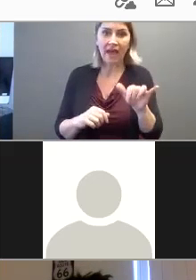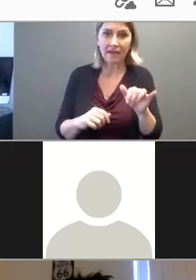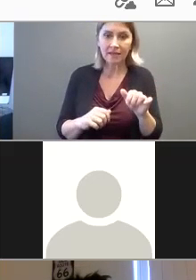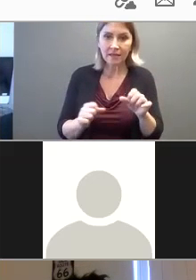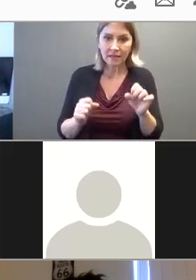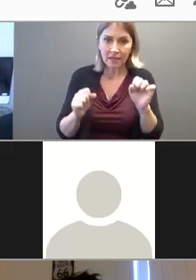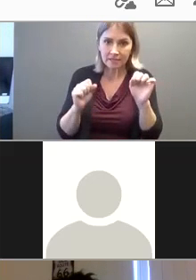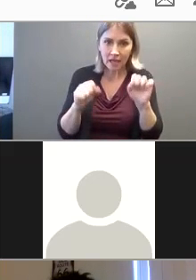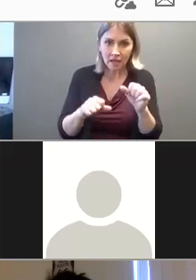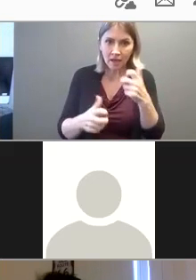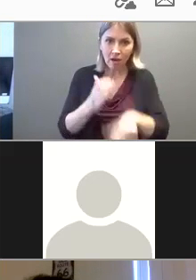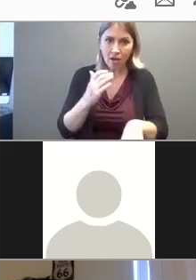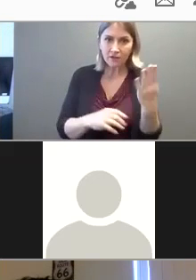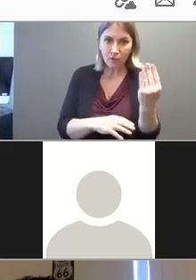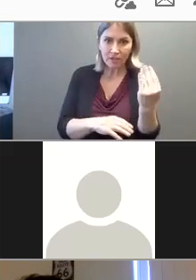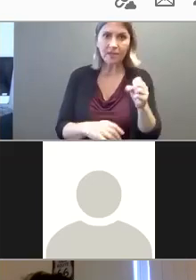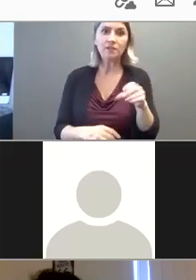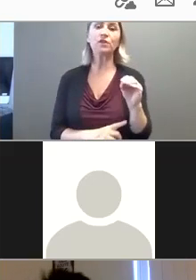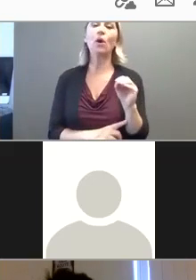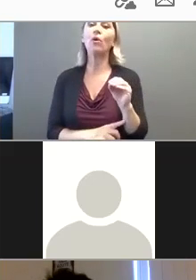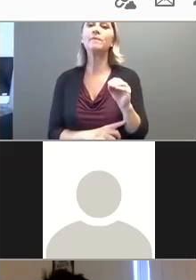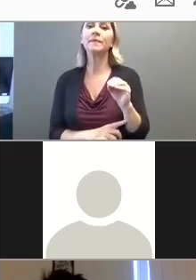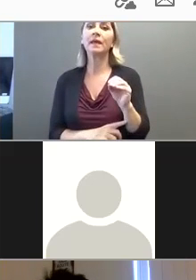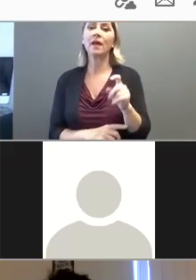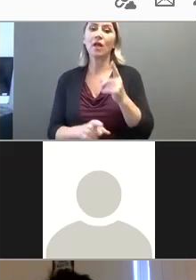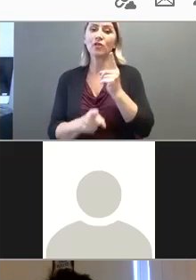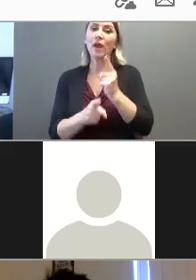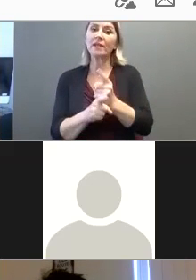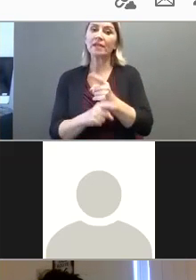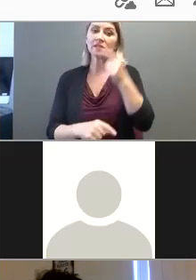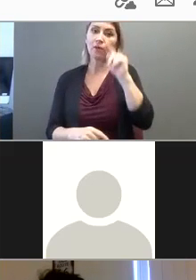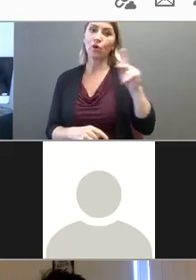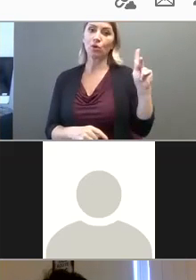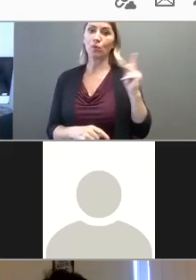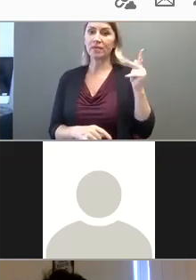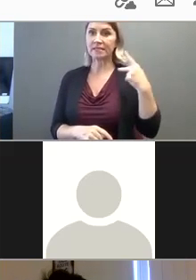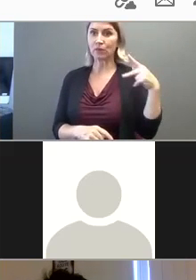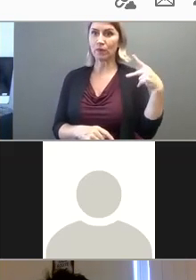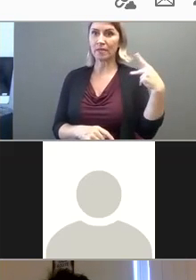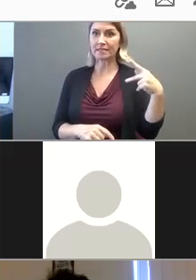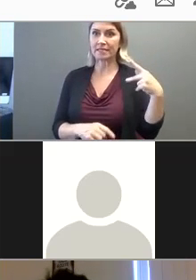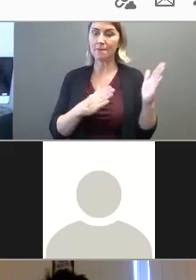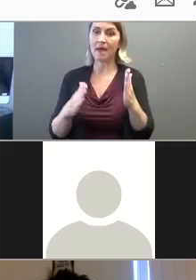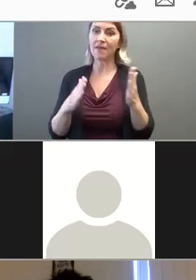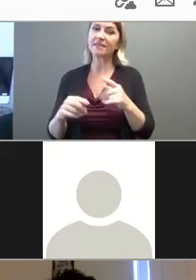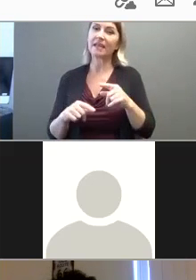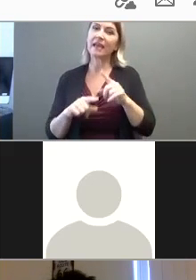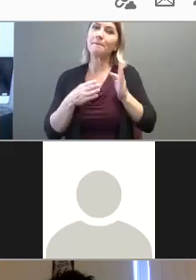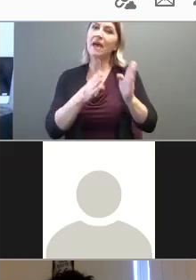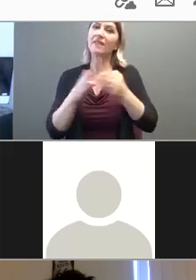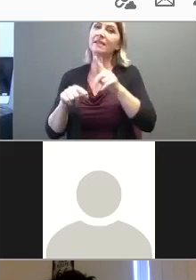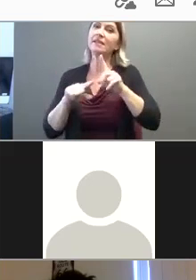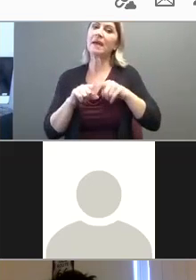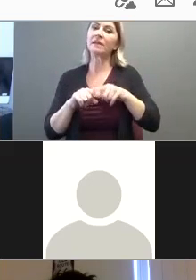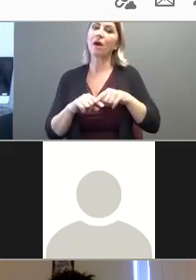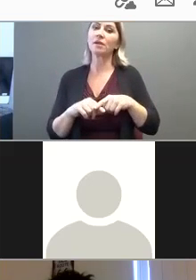40. Okay. So the correctness of Kruskal's method depends upon a property of graphs, that is